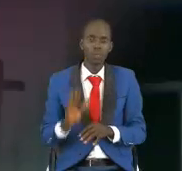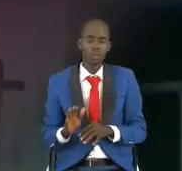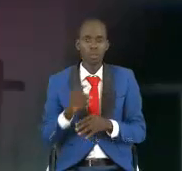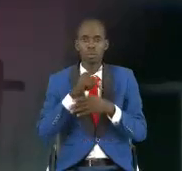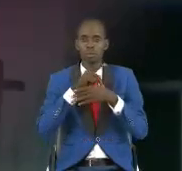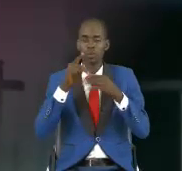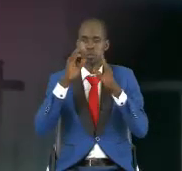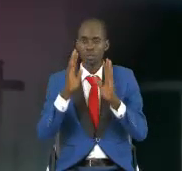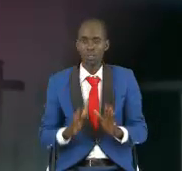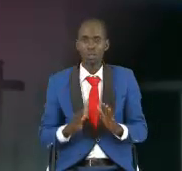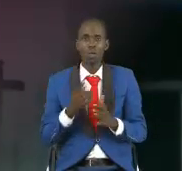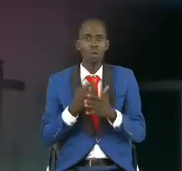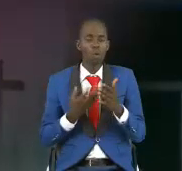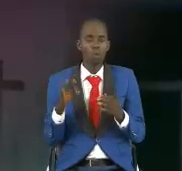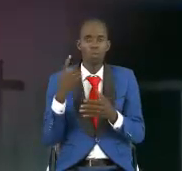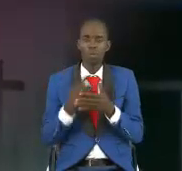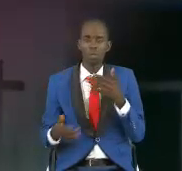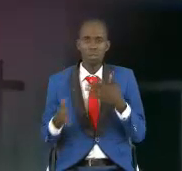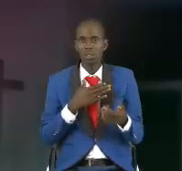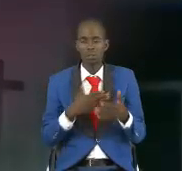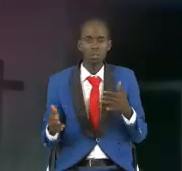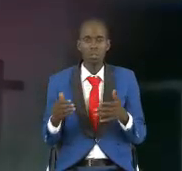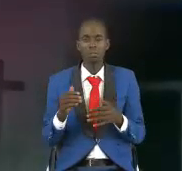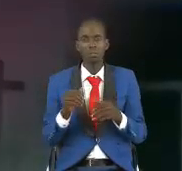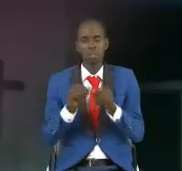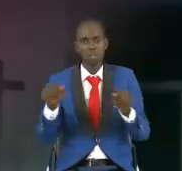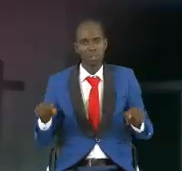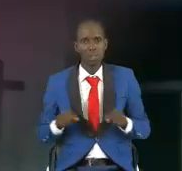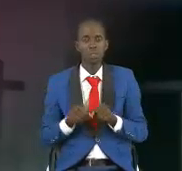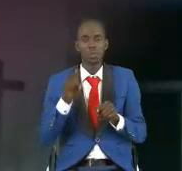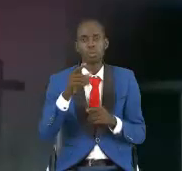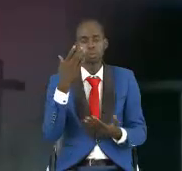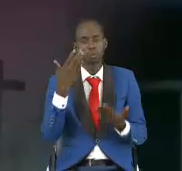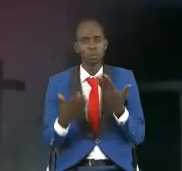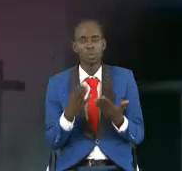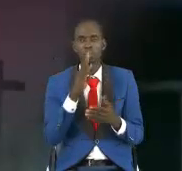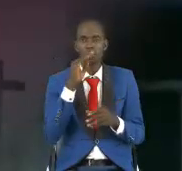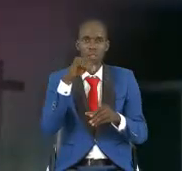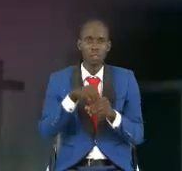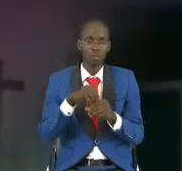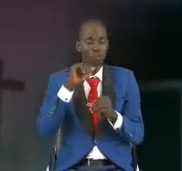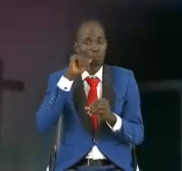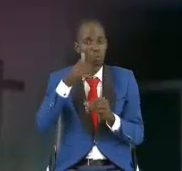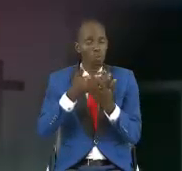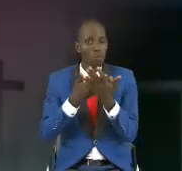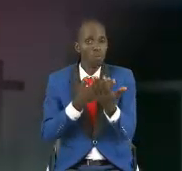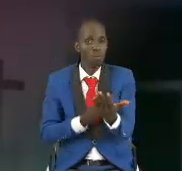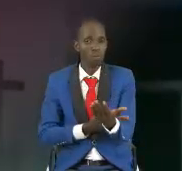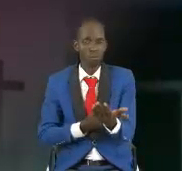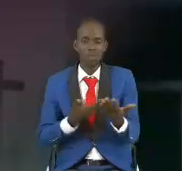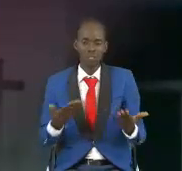of whatever career you may be in, tomorrow morning, right here, tomorrow